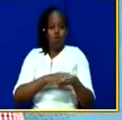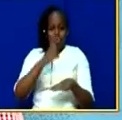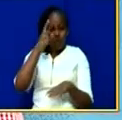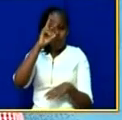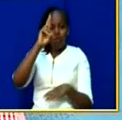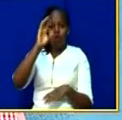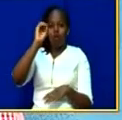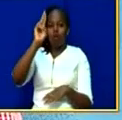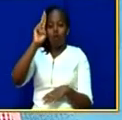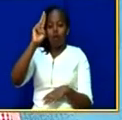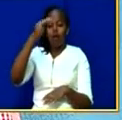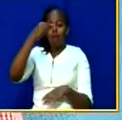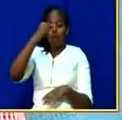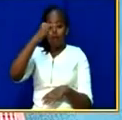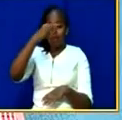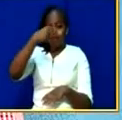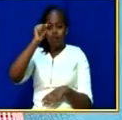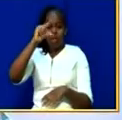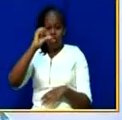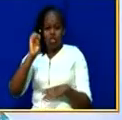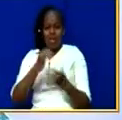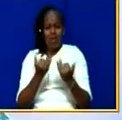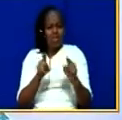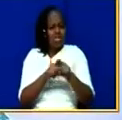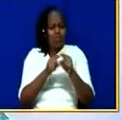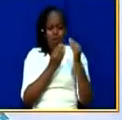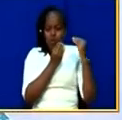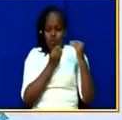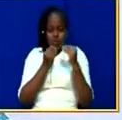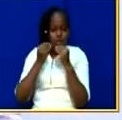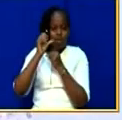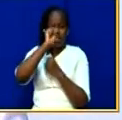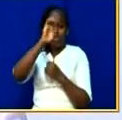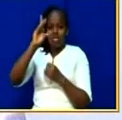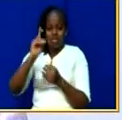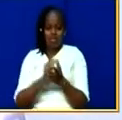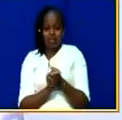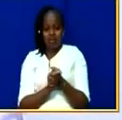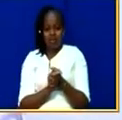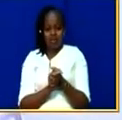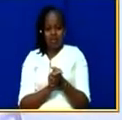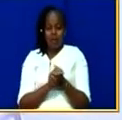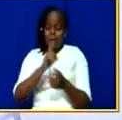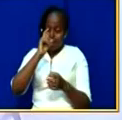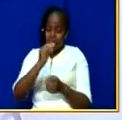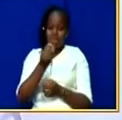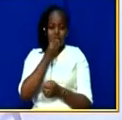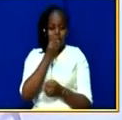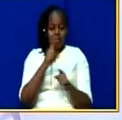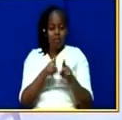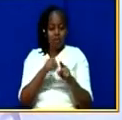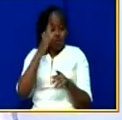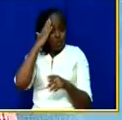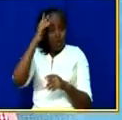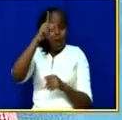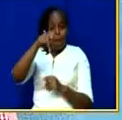should we eat the watermelon seed or not? Those ones, kindly eat as many as you can. You see the pumpkin?